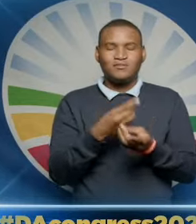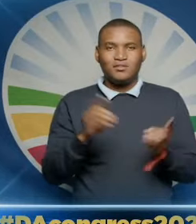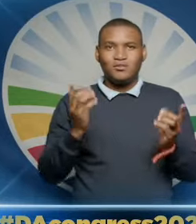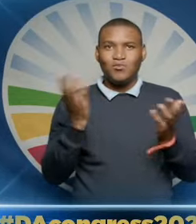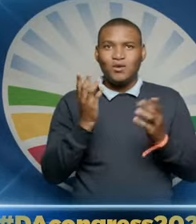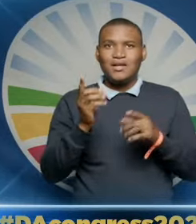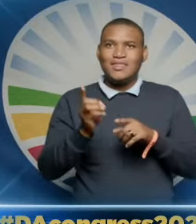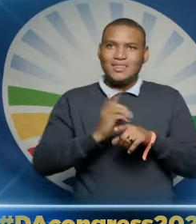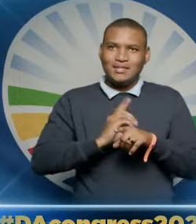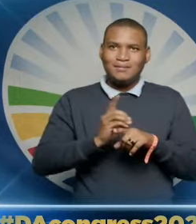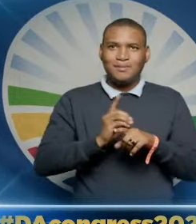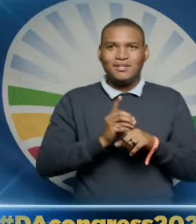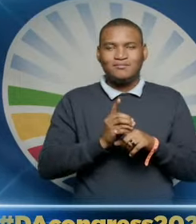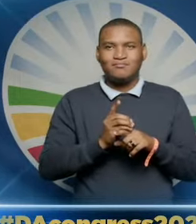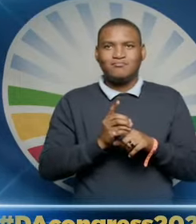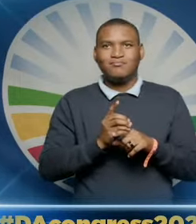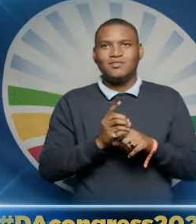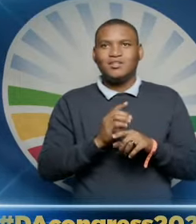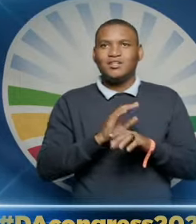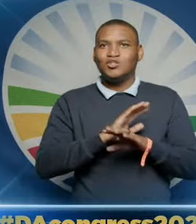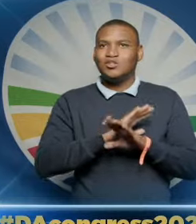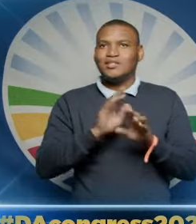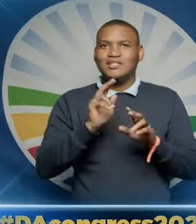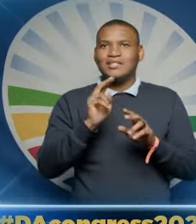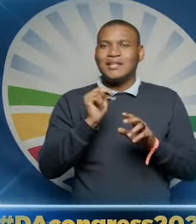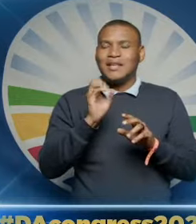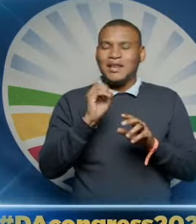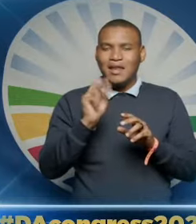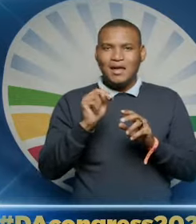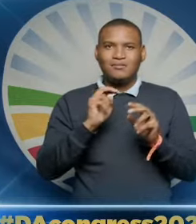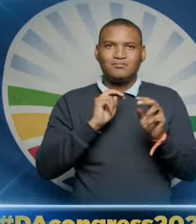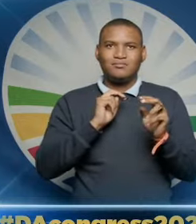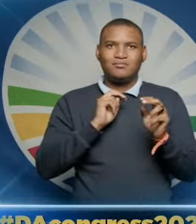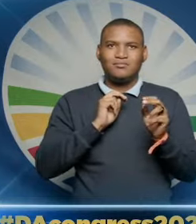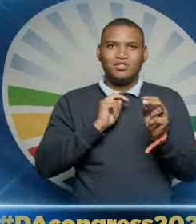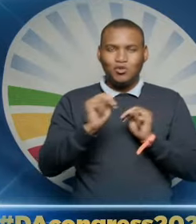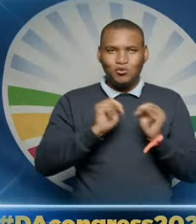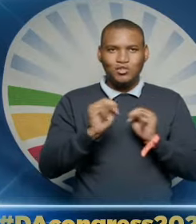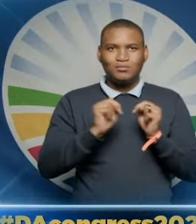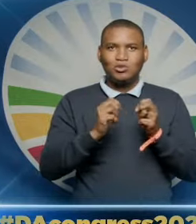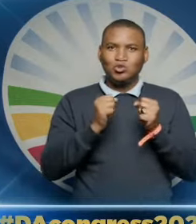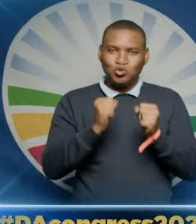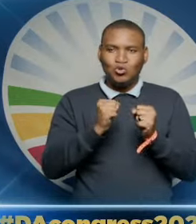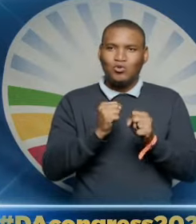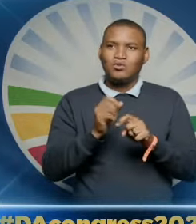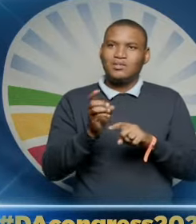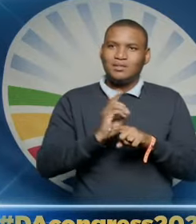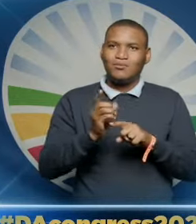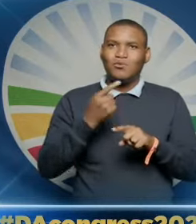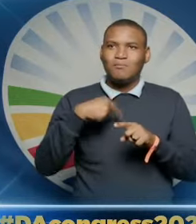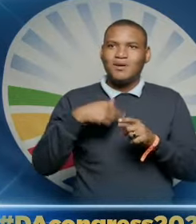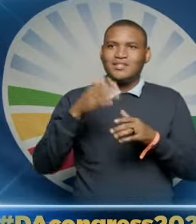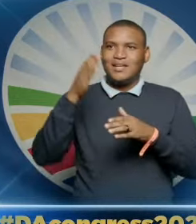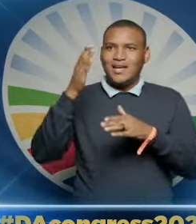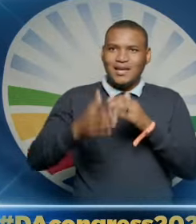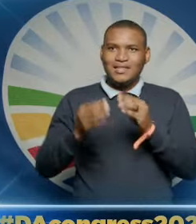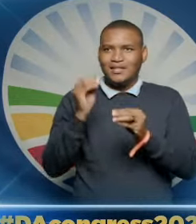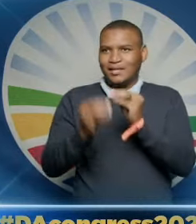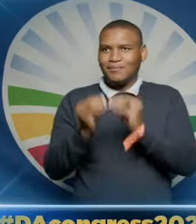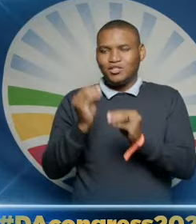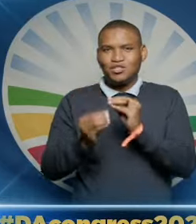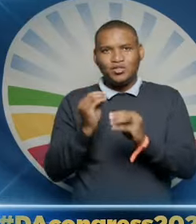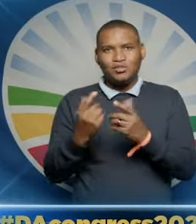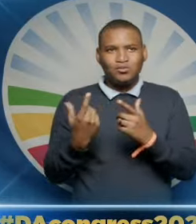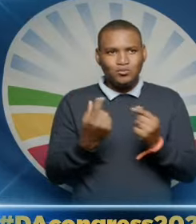becomes non-negotiable. And in addition to instilling stronger discipline, we must end the damaging practices